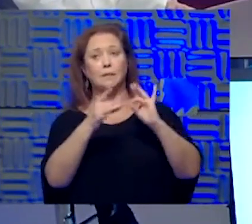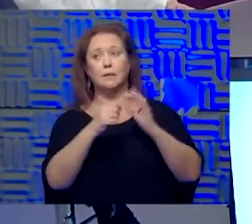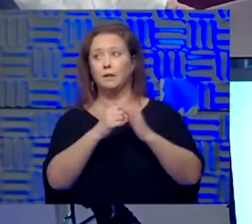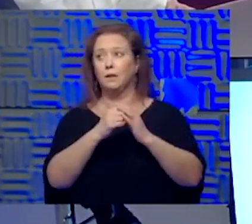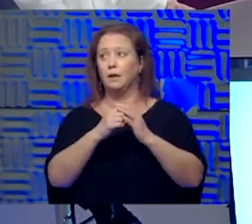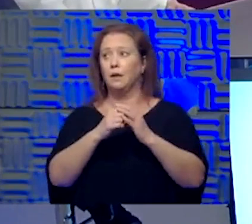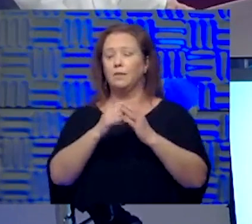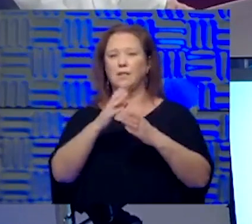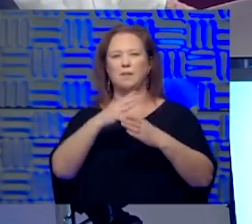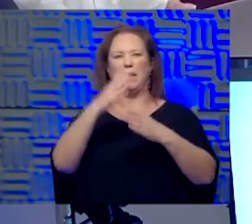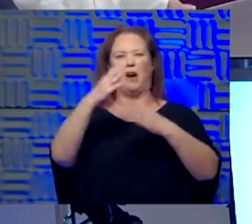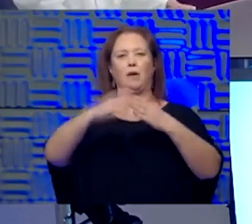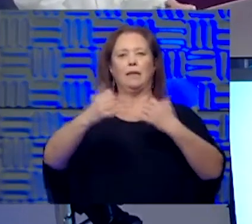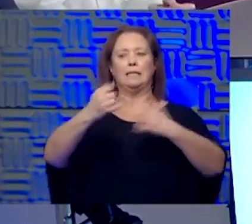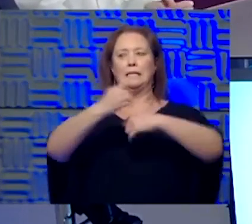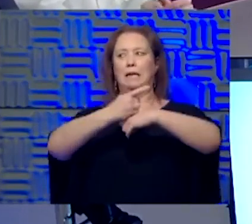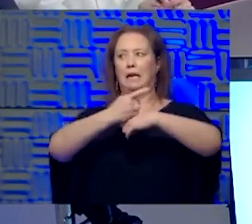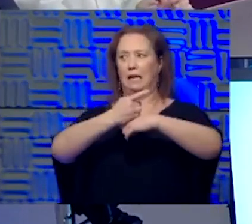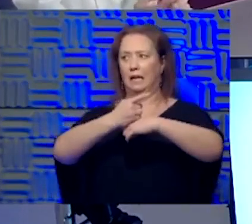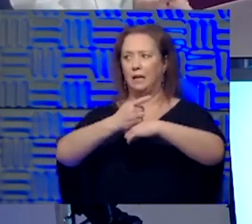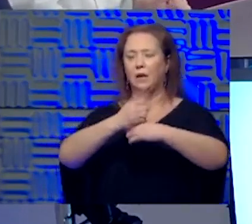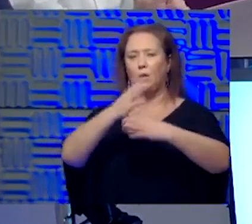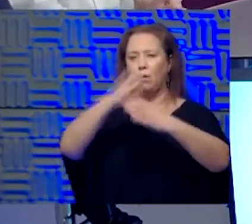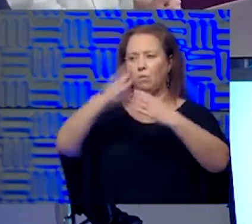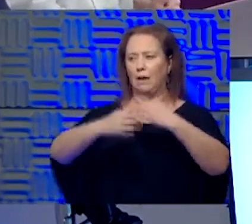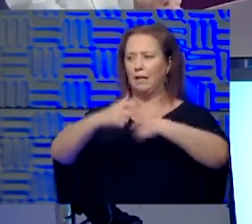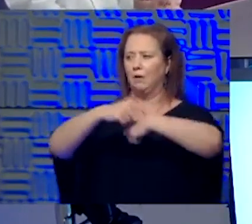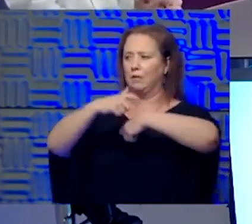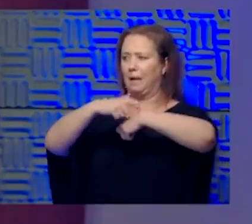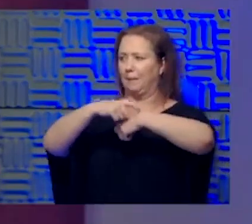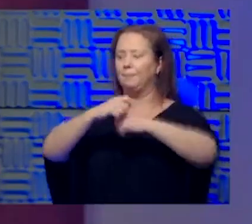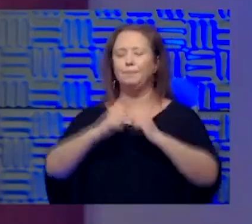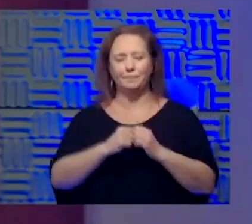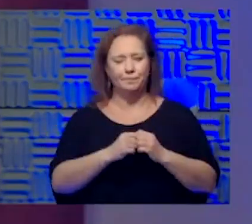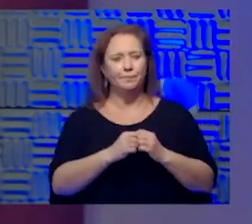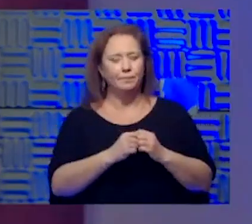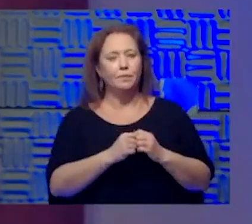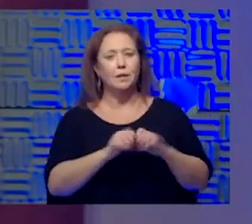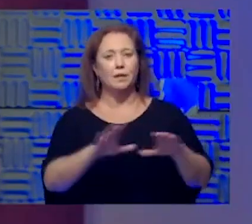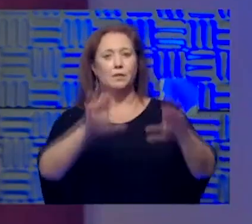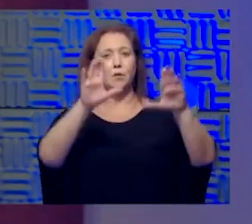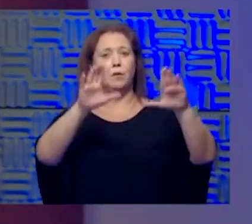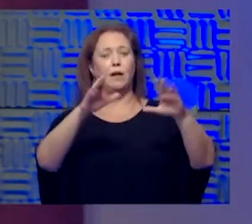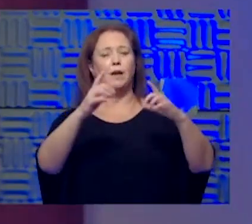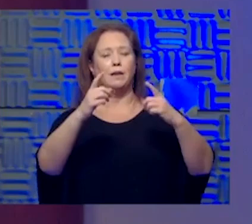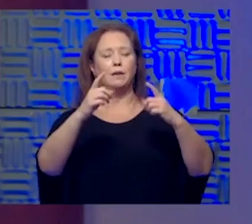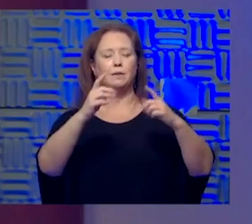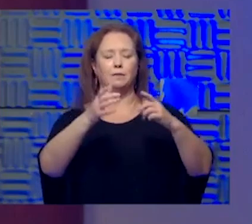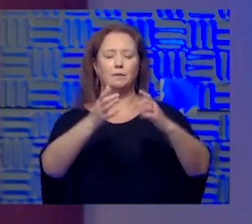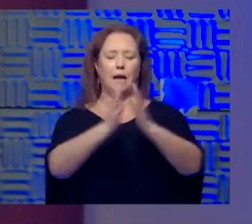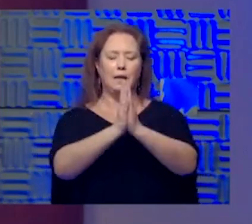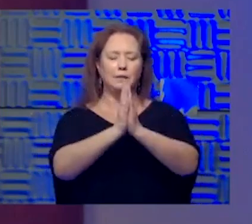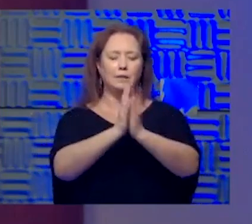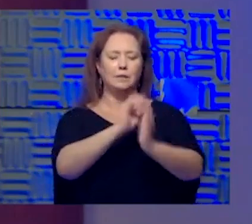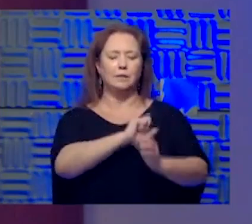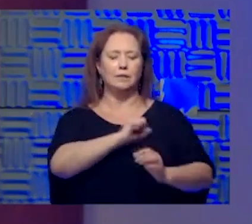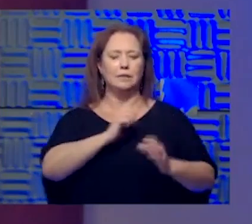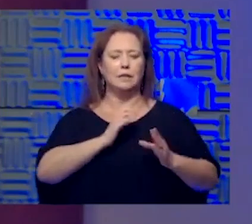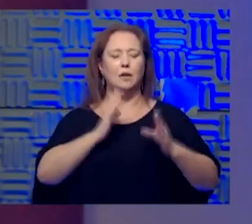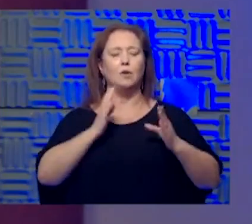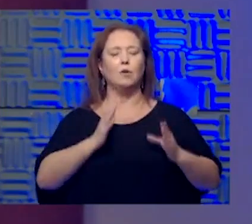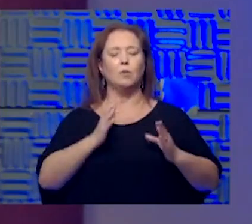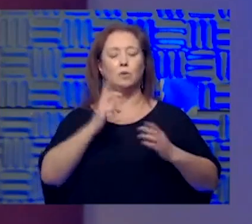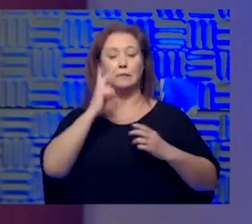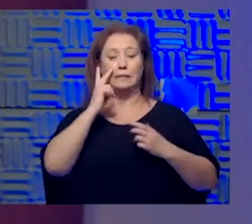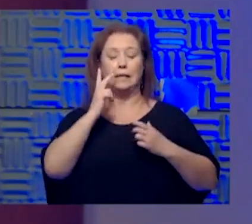will be kind of our wrap-up, too, today, because we're winding down. So yeah, it's a great question, Senator, and we're seeing all kinds of